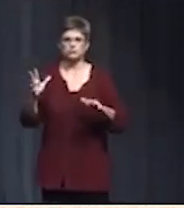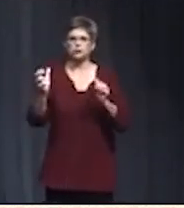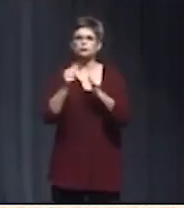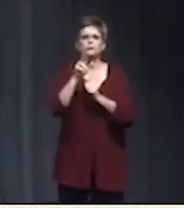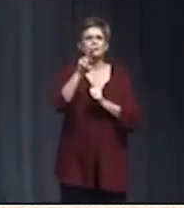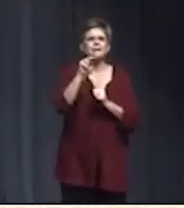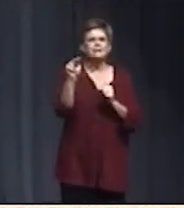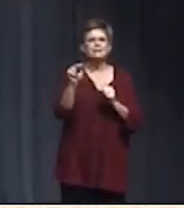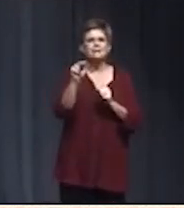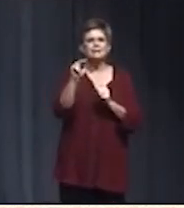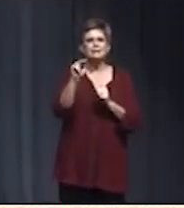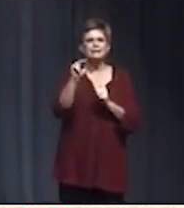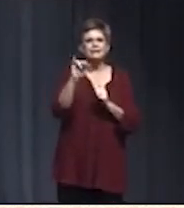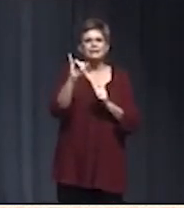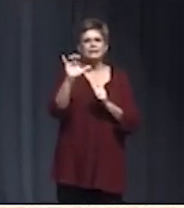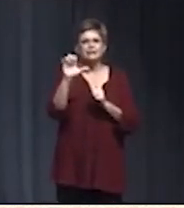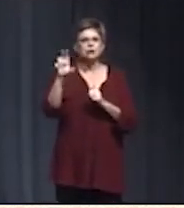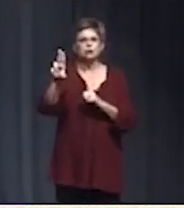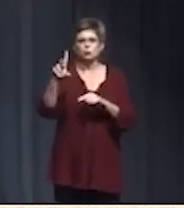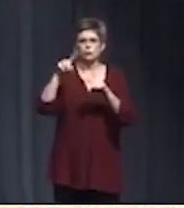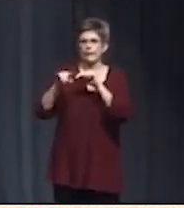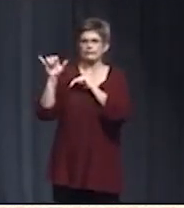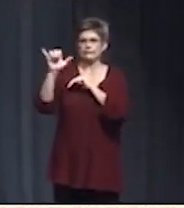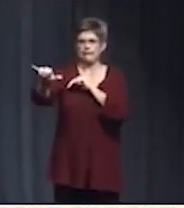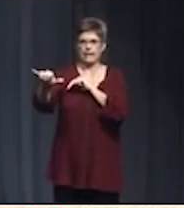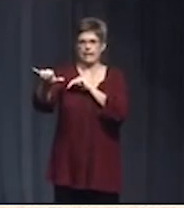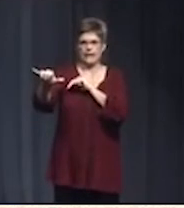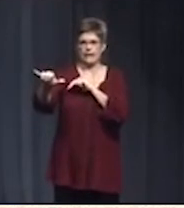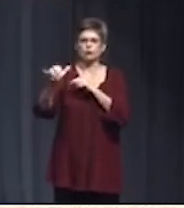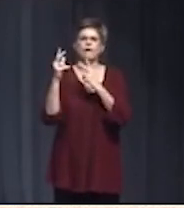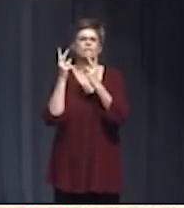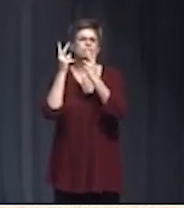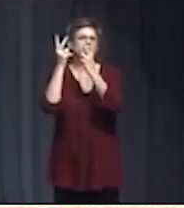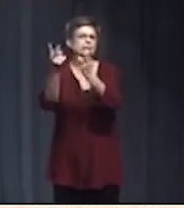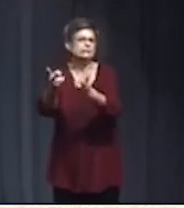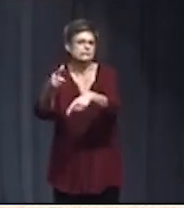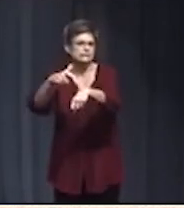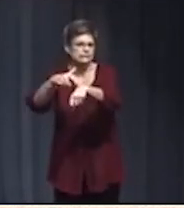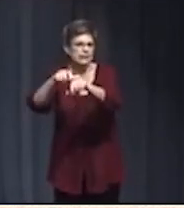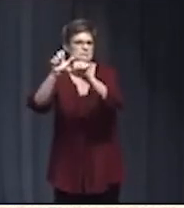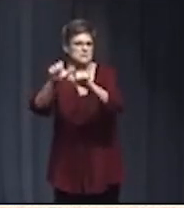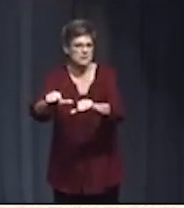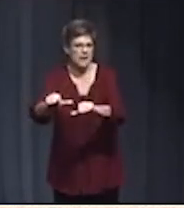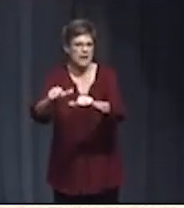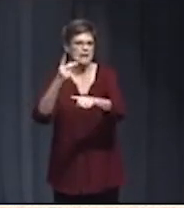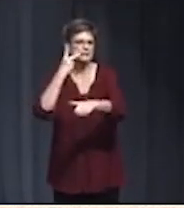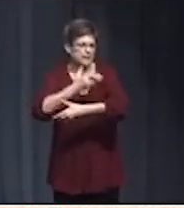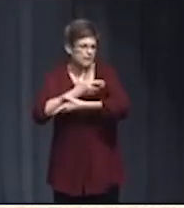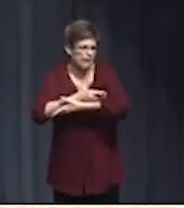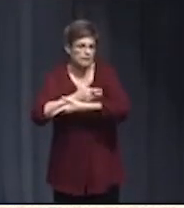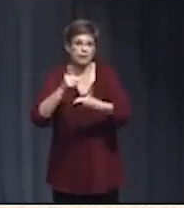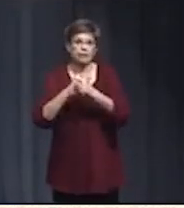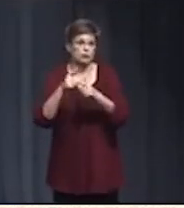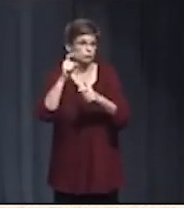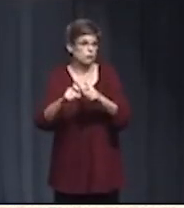them. At least when ours was little, you couldn't. They were visiting hours. You got in there on certain hours during the day, and then you had to leave.